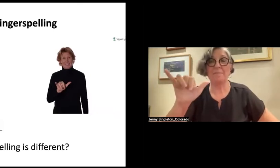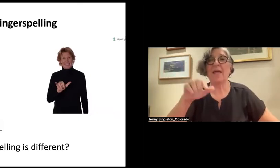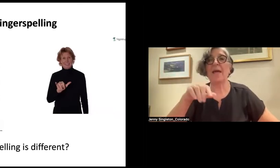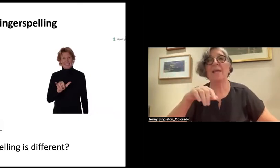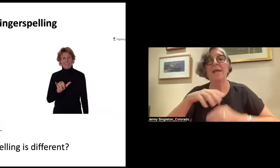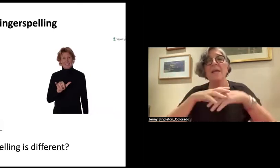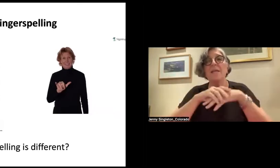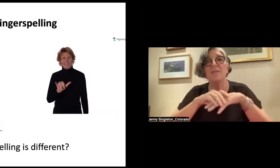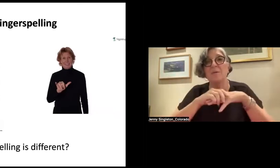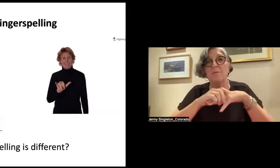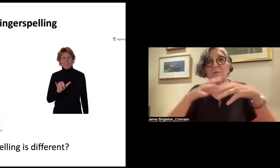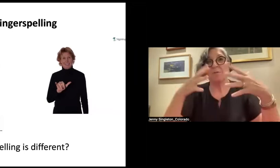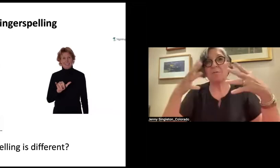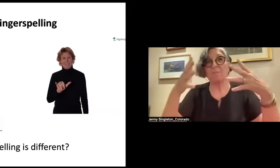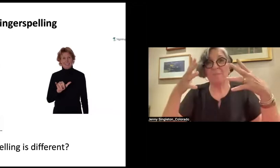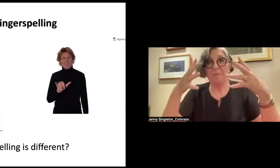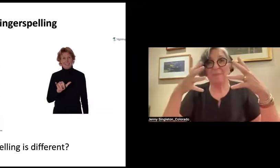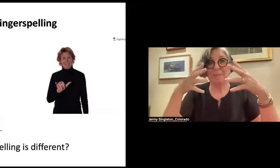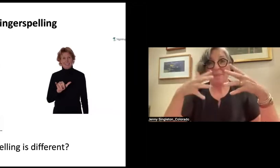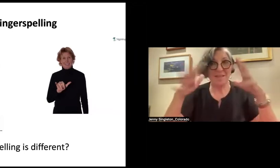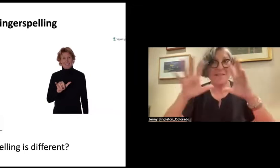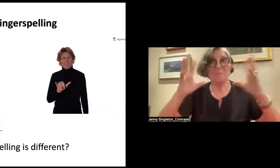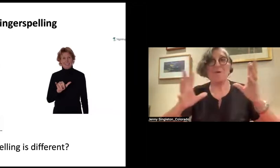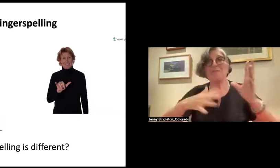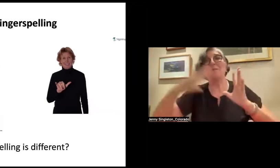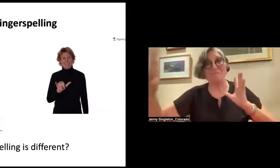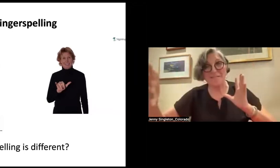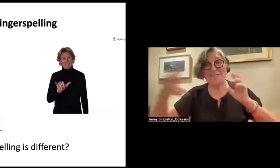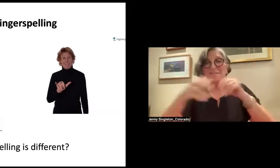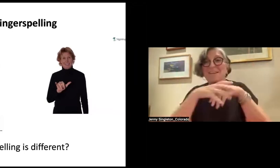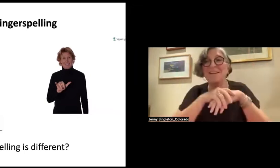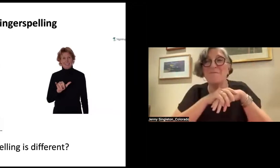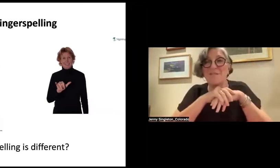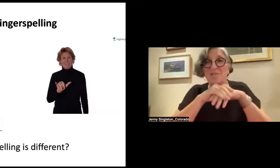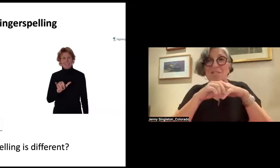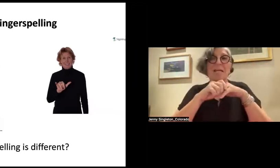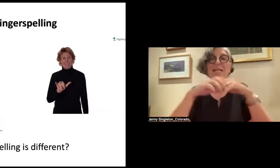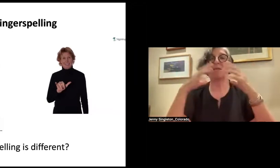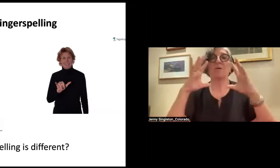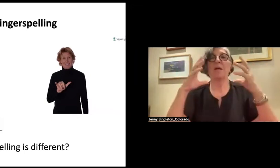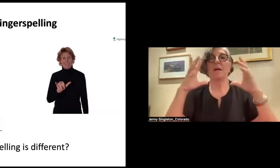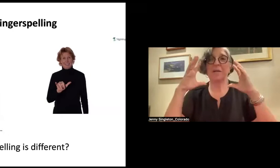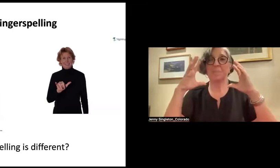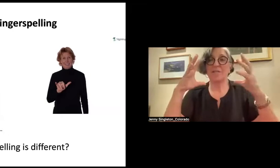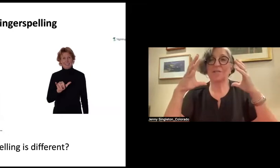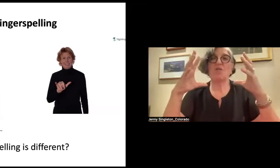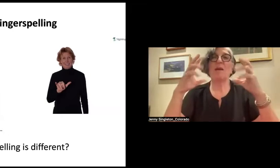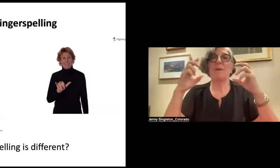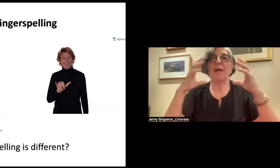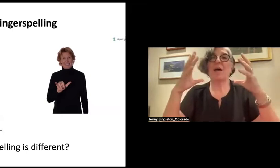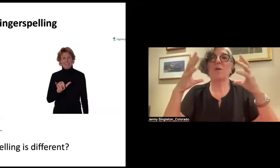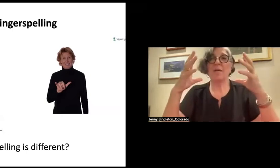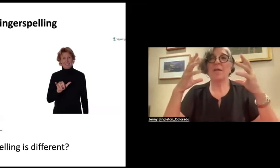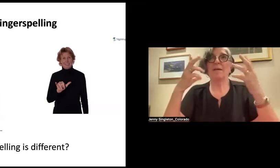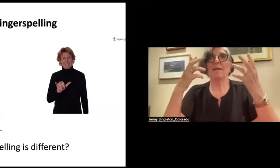C-A-N-D-Y. And so this is important for the rest of the conversation today. So I'm going to be